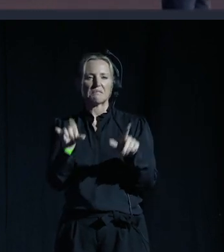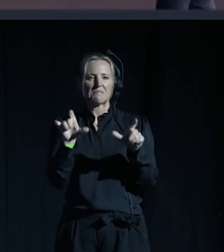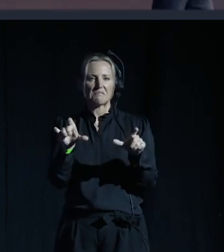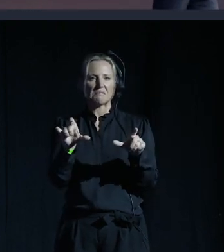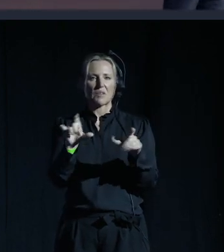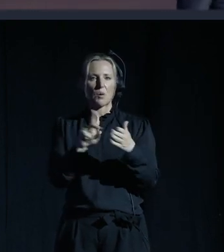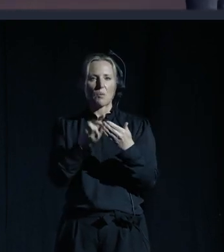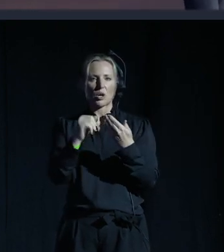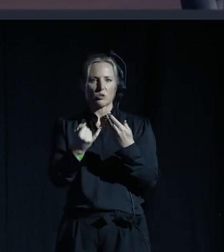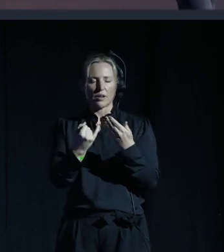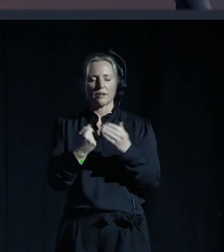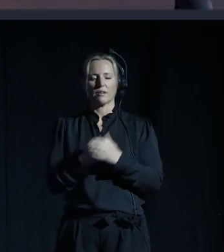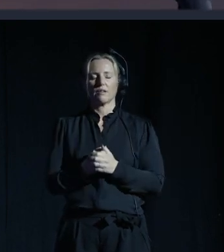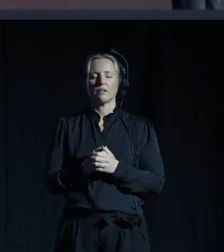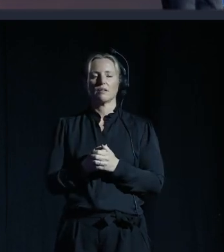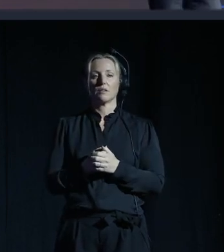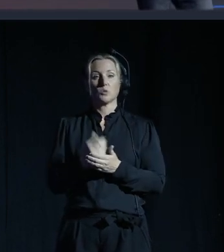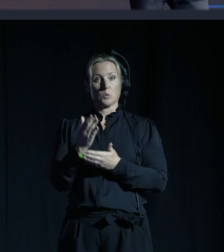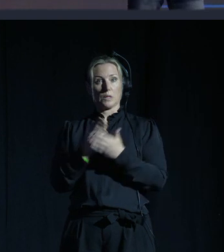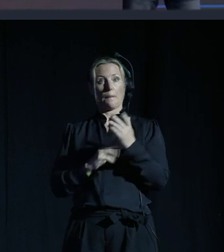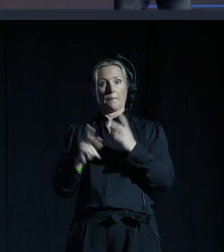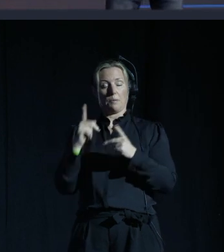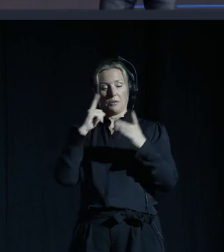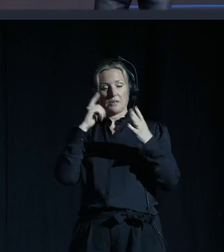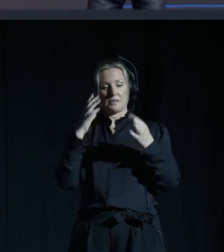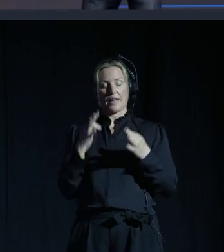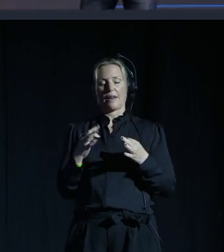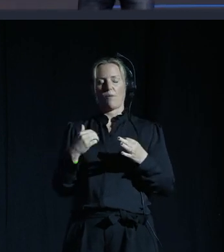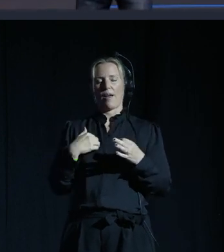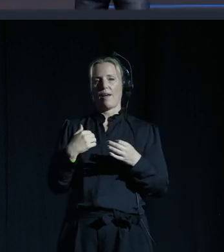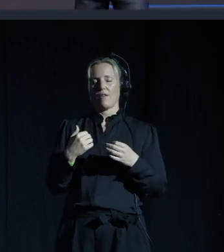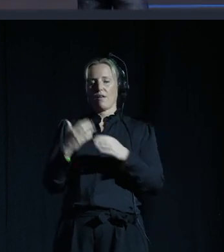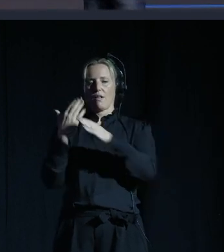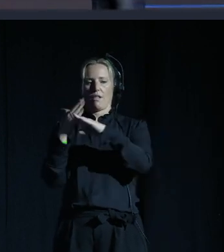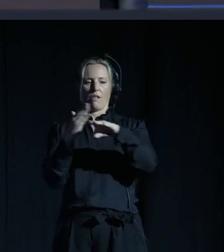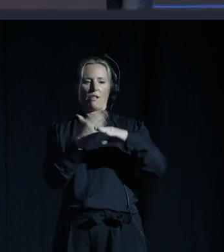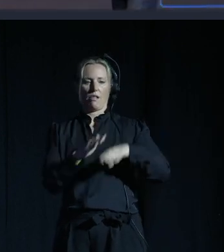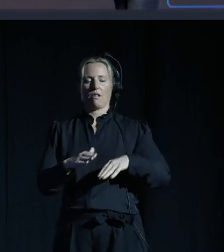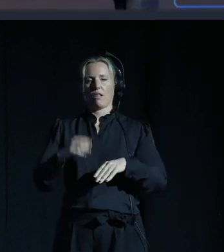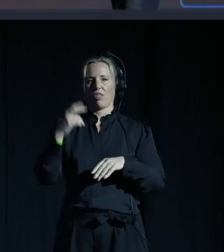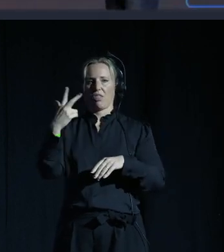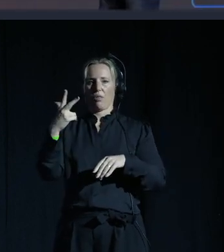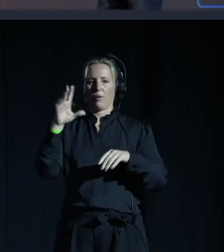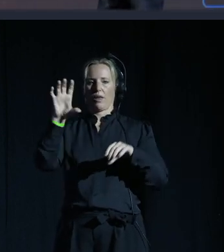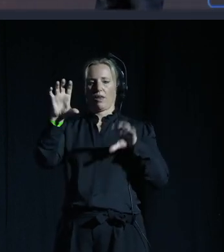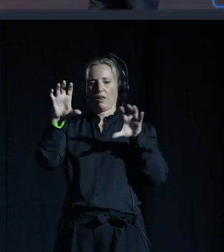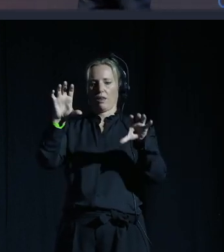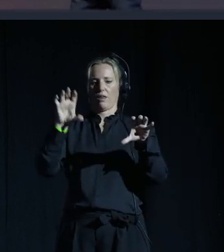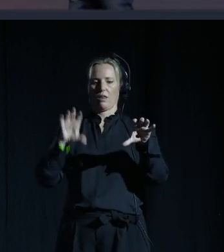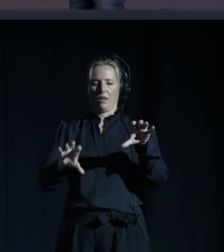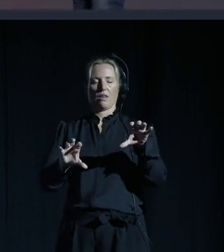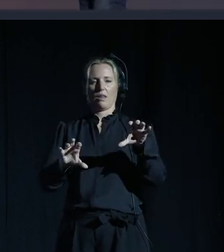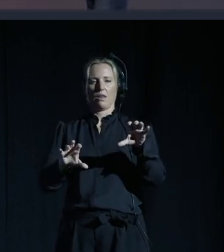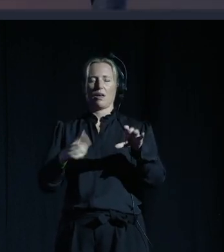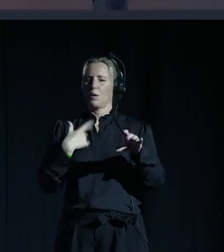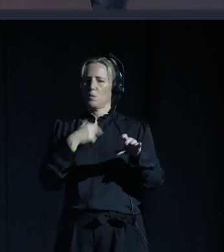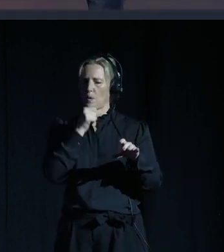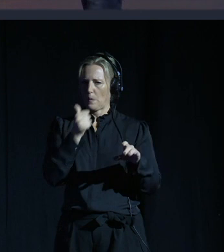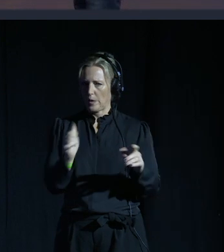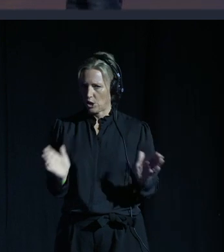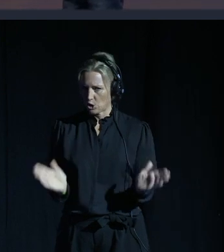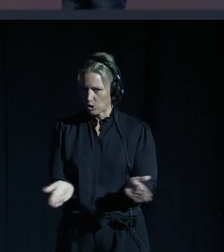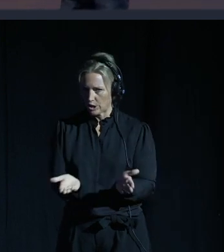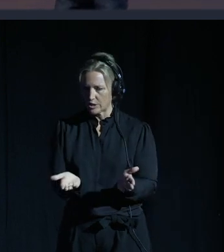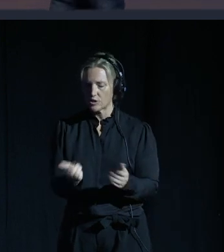people do is you'll kind of create these 3 different projects. Maybe you have some domain projects. It's not something we've encouraged. In